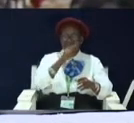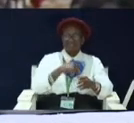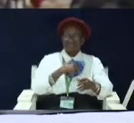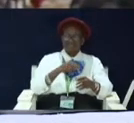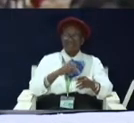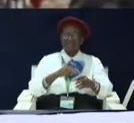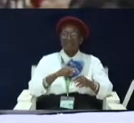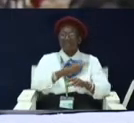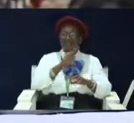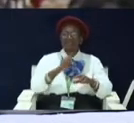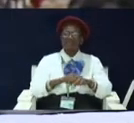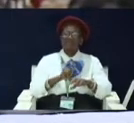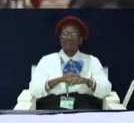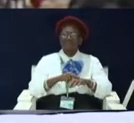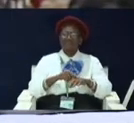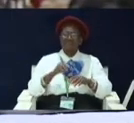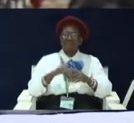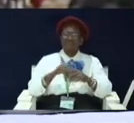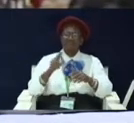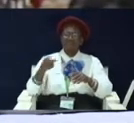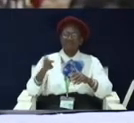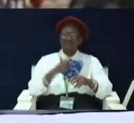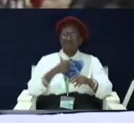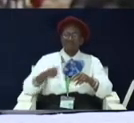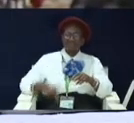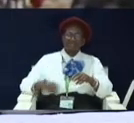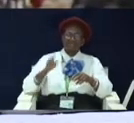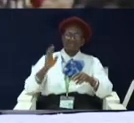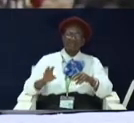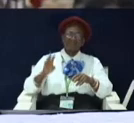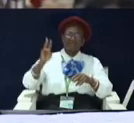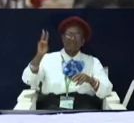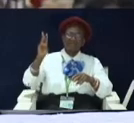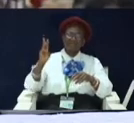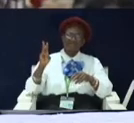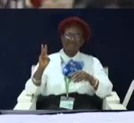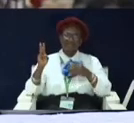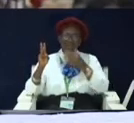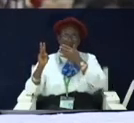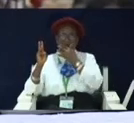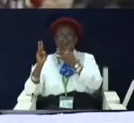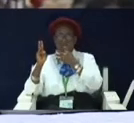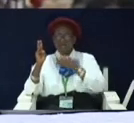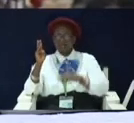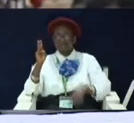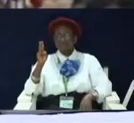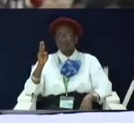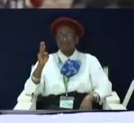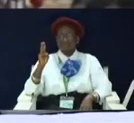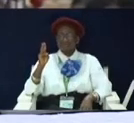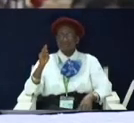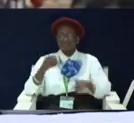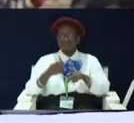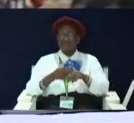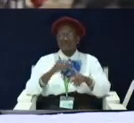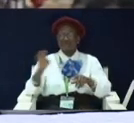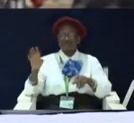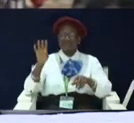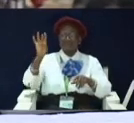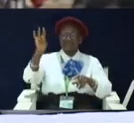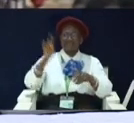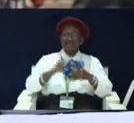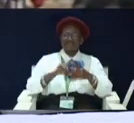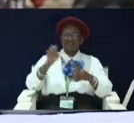ide re. In 2 Kings chapter 6, ni oba keji ori kefa, from verse 8 to 12.